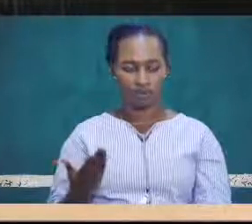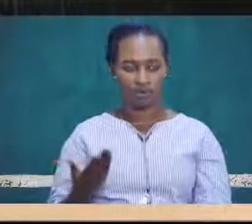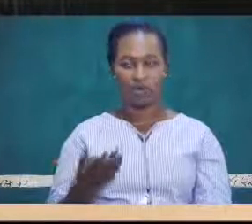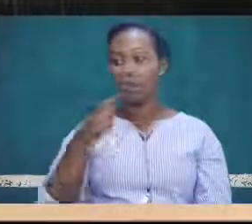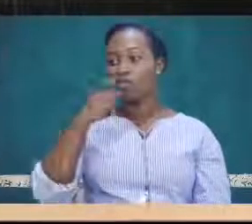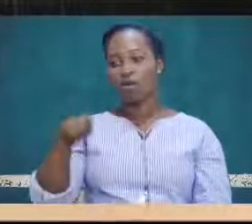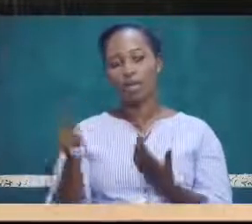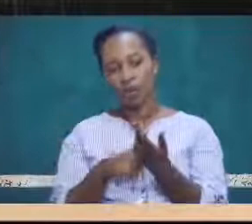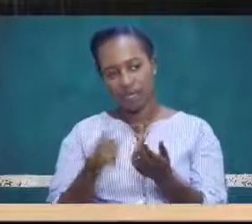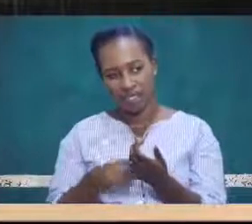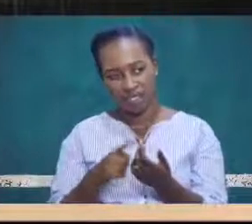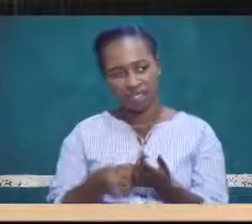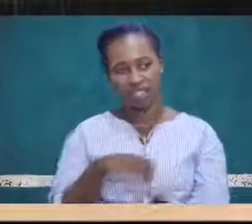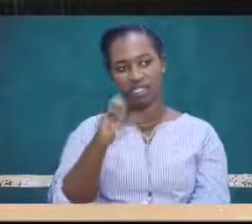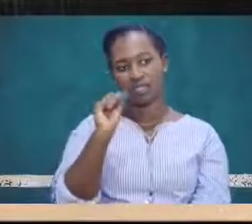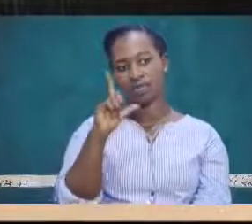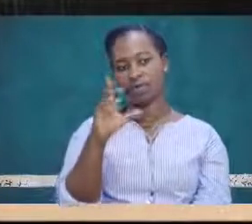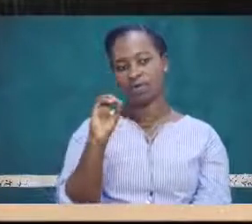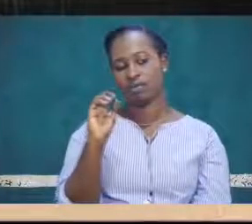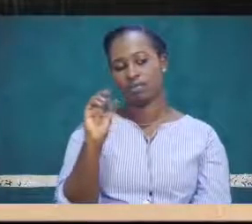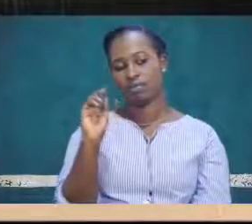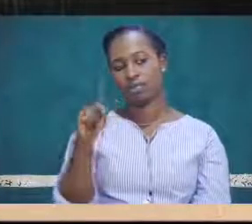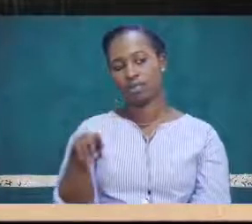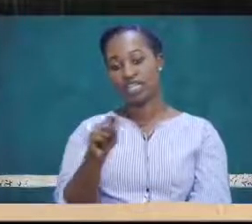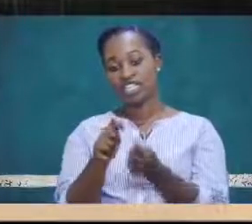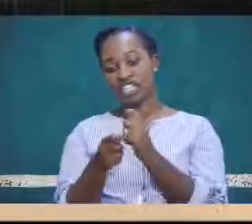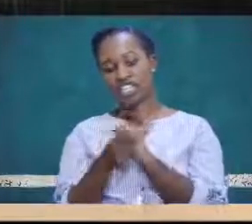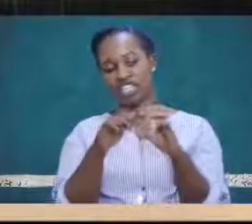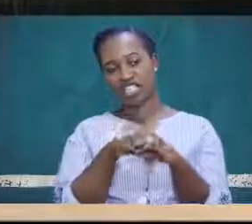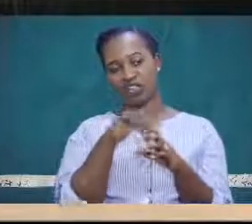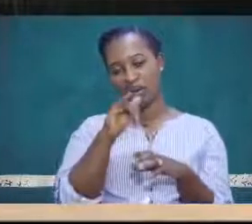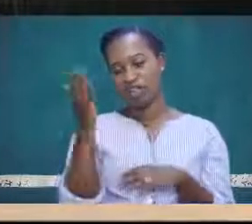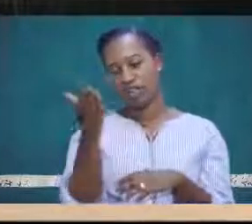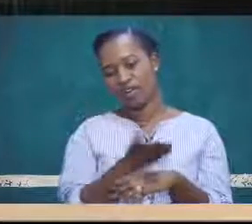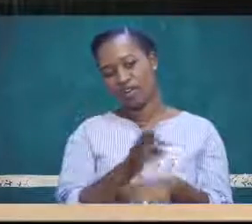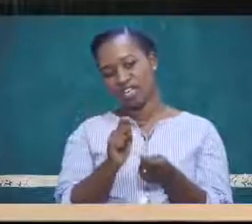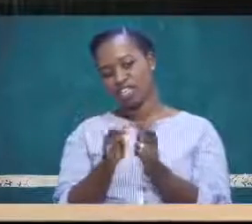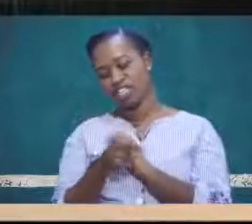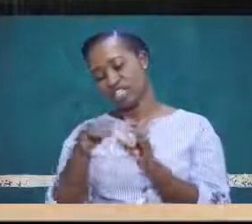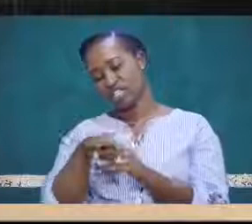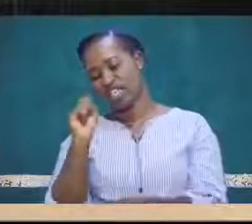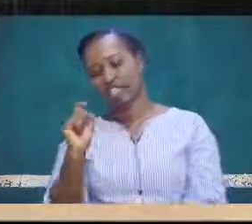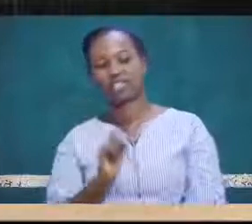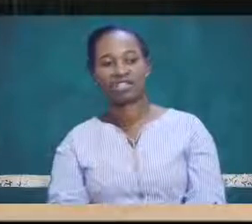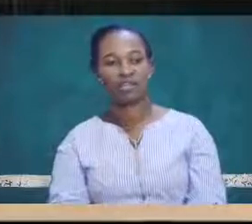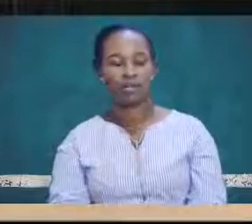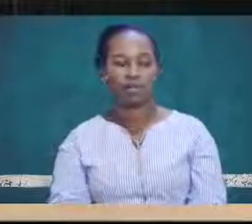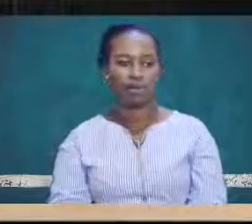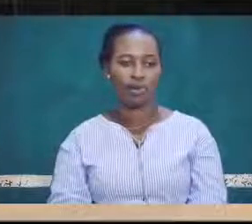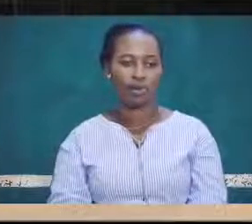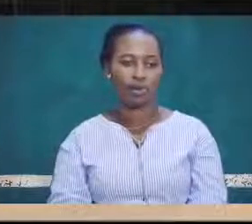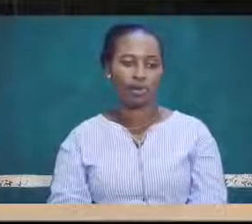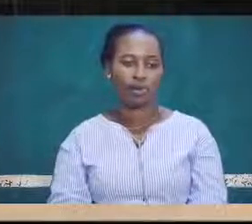have to calculate the slope, which will be change in y over change in x. You know that